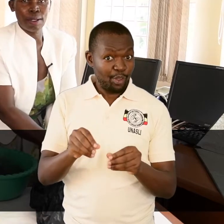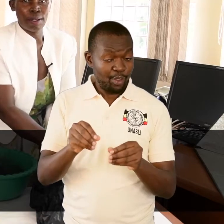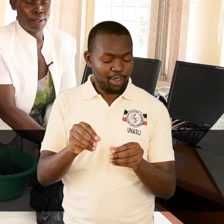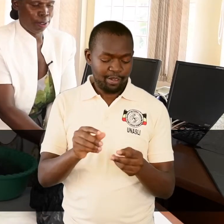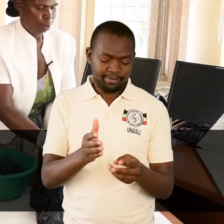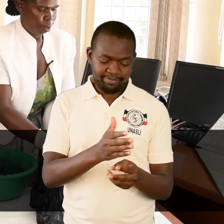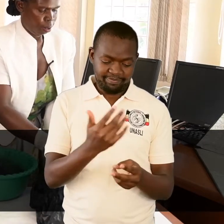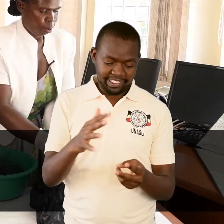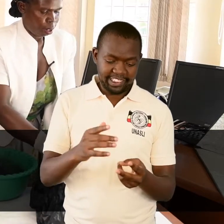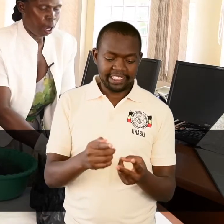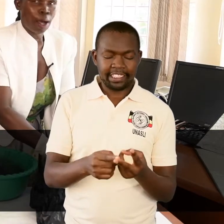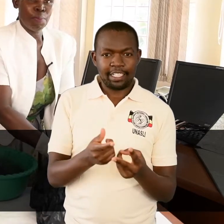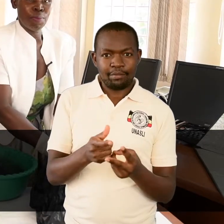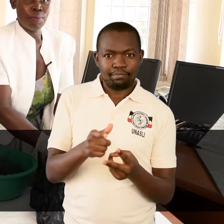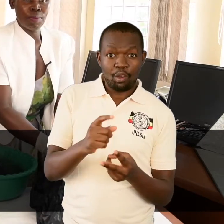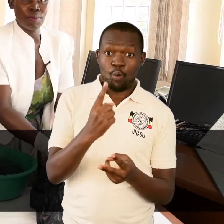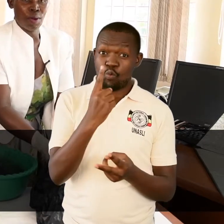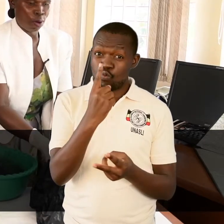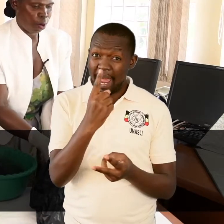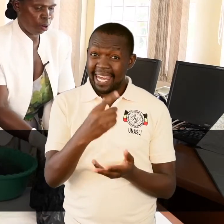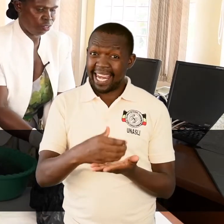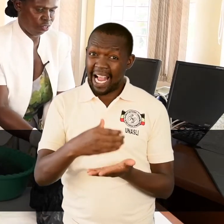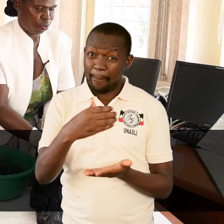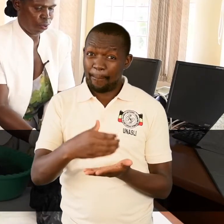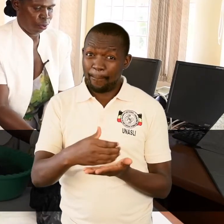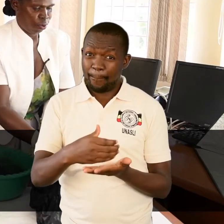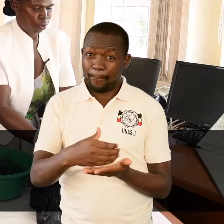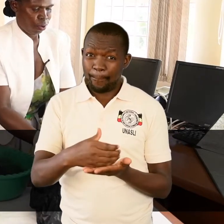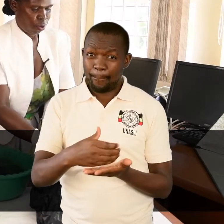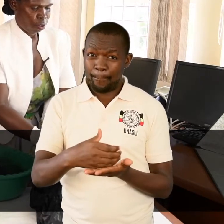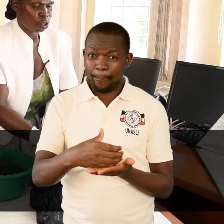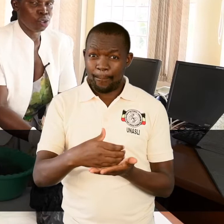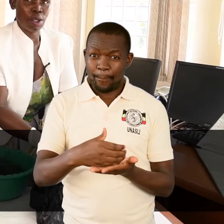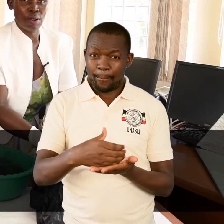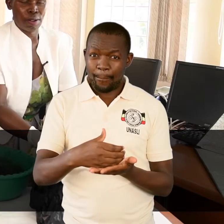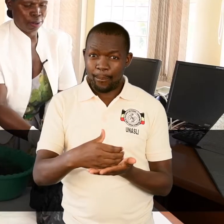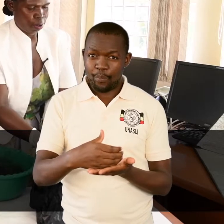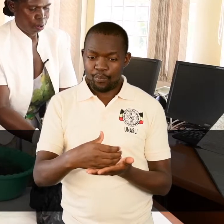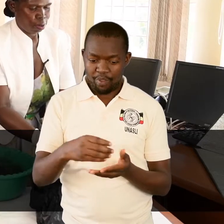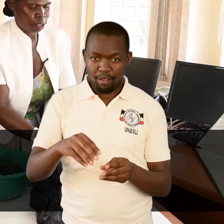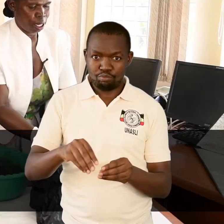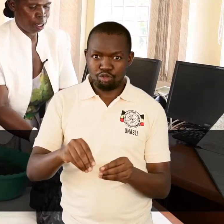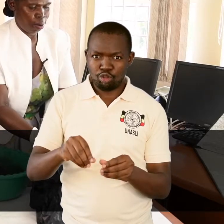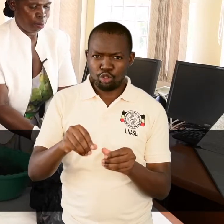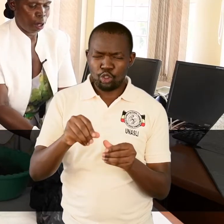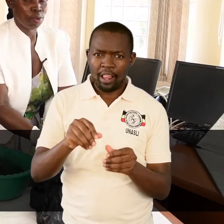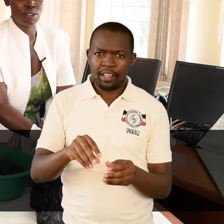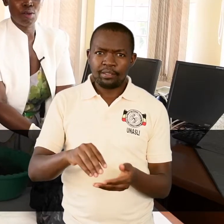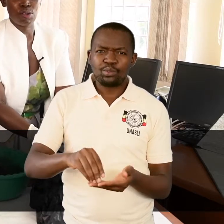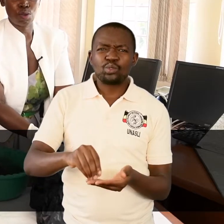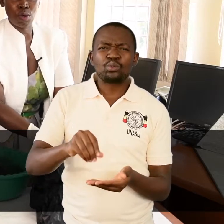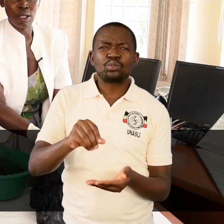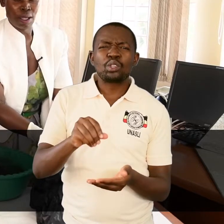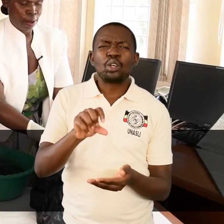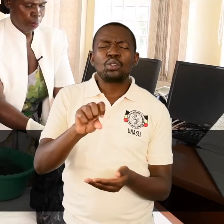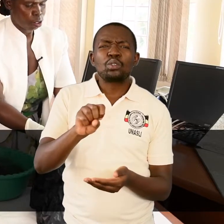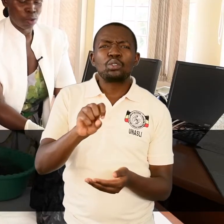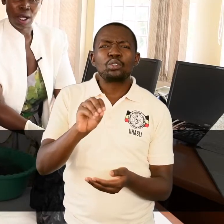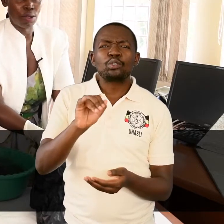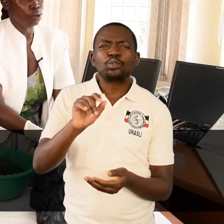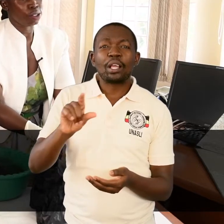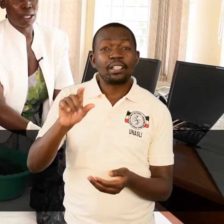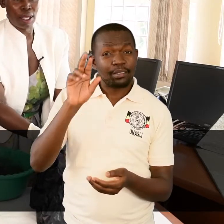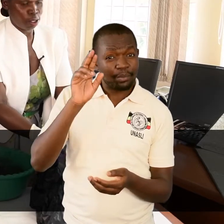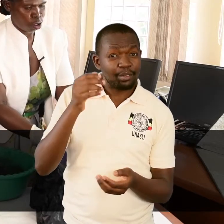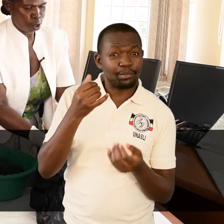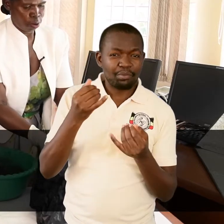1 cup of soil. We say brown soil is good, but you